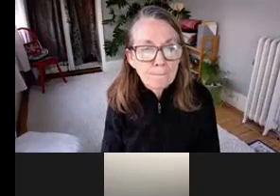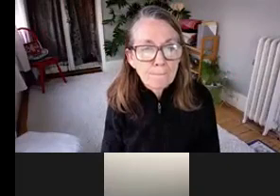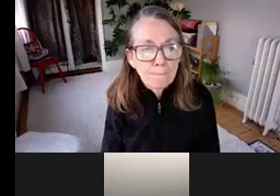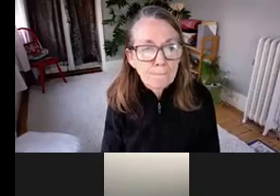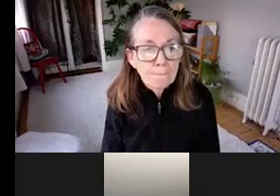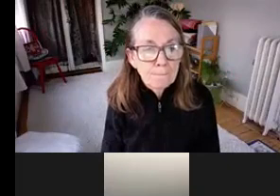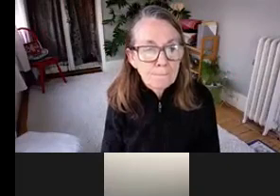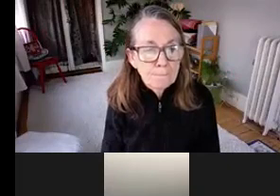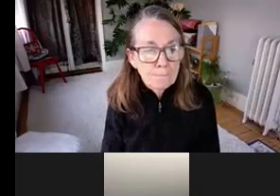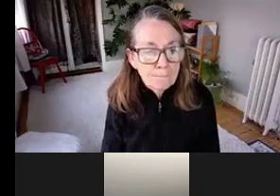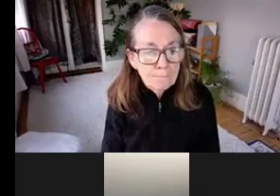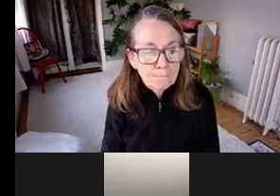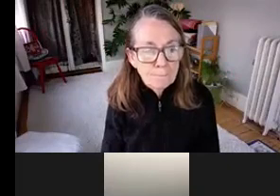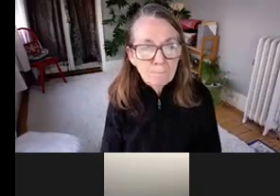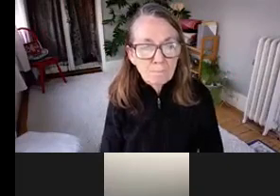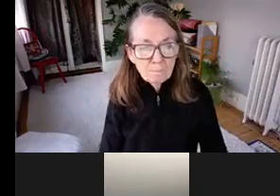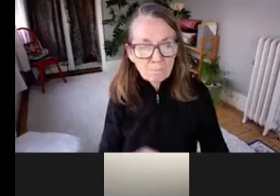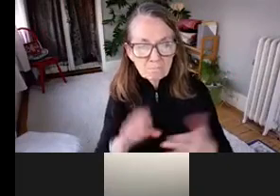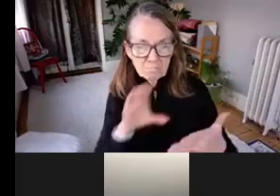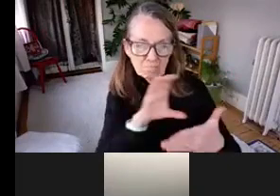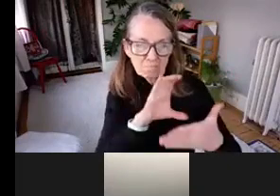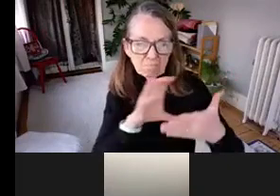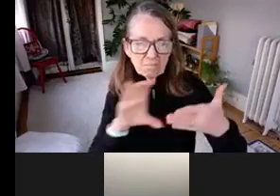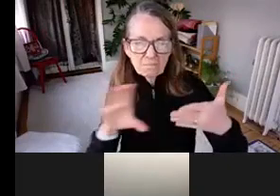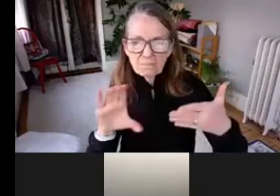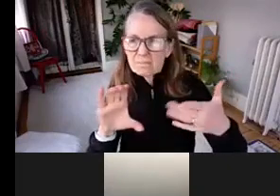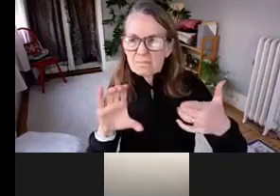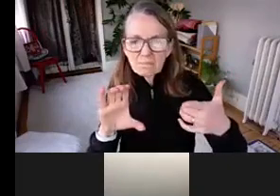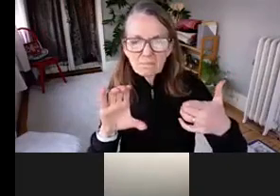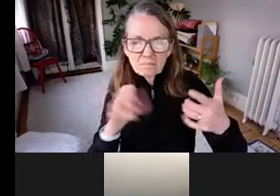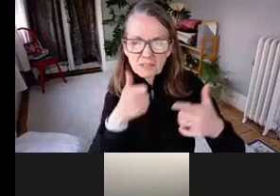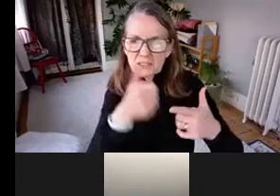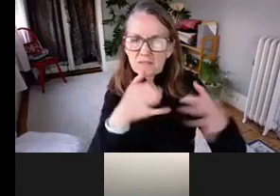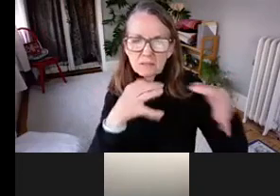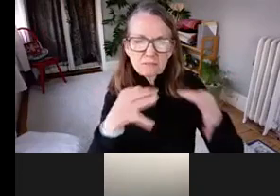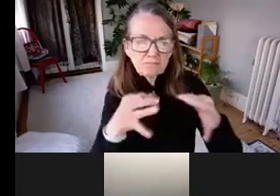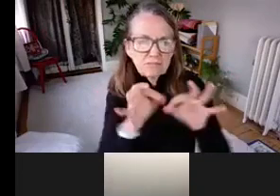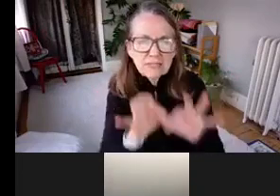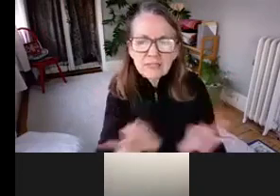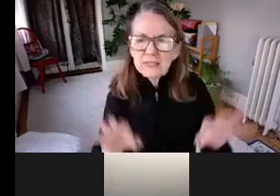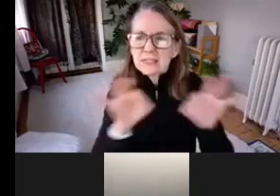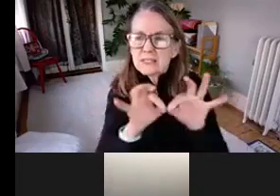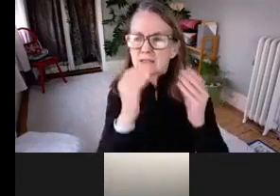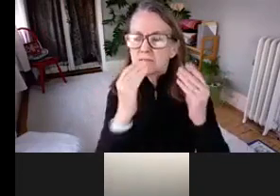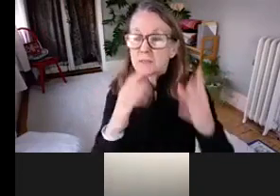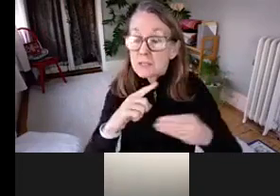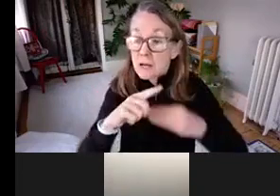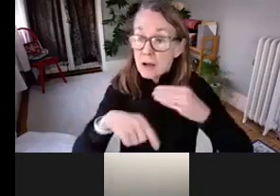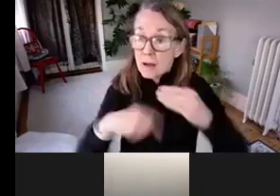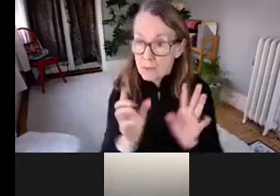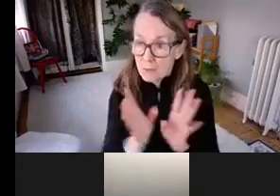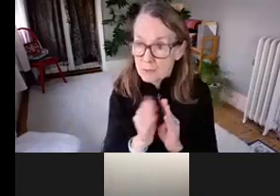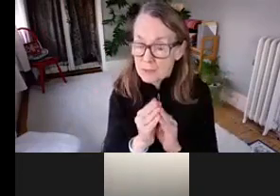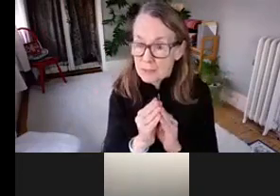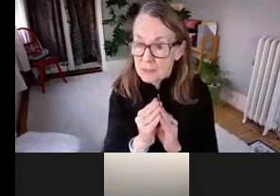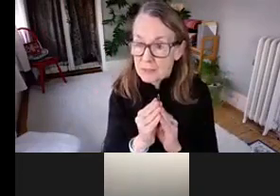So the top half is pretty much self-explanatory. It's just all the key information about the meeting. If